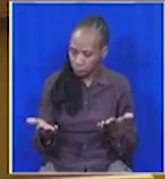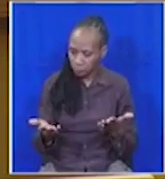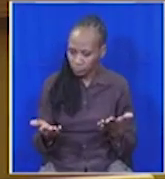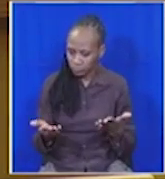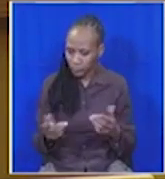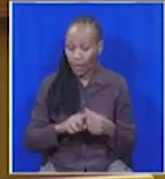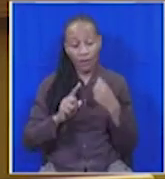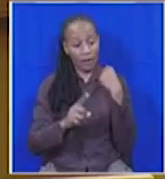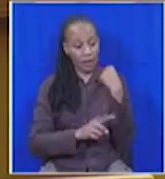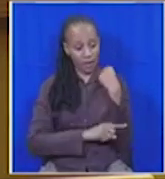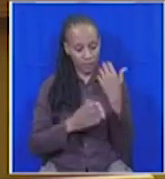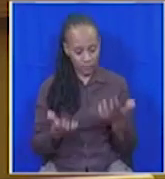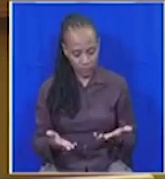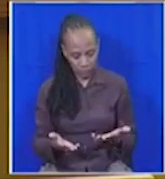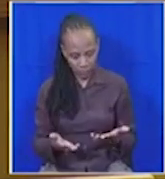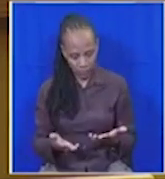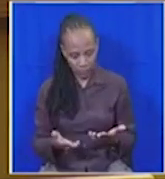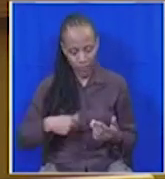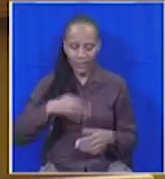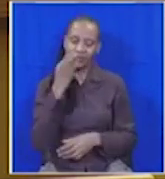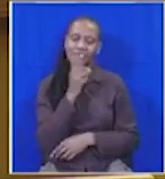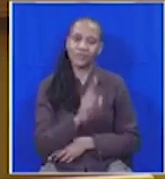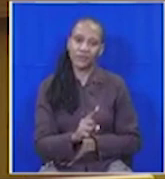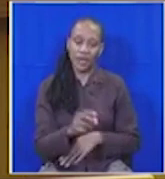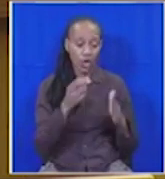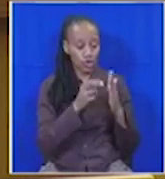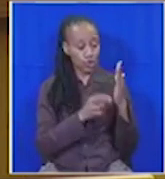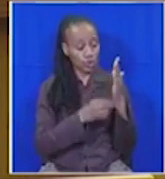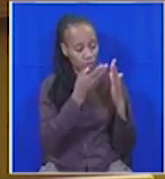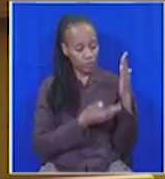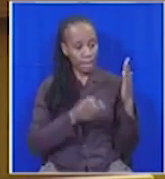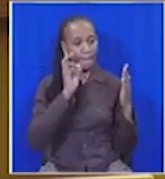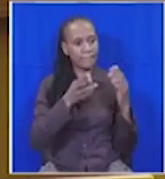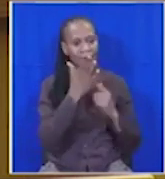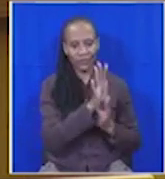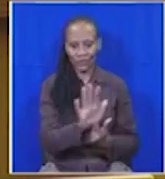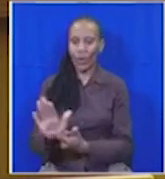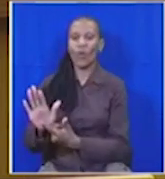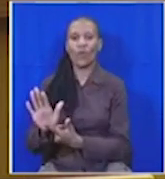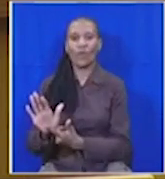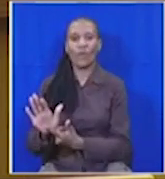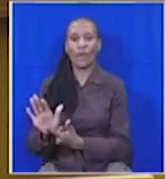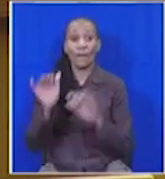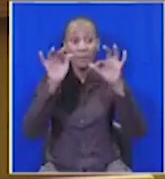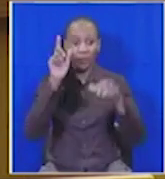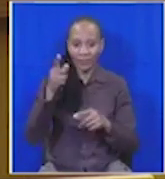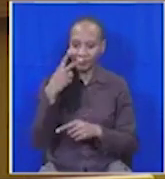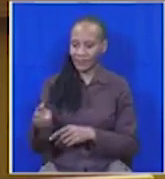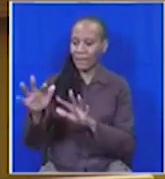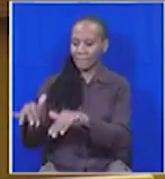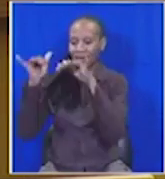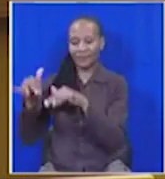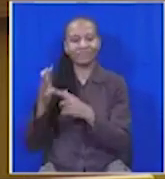then lastly, we said the rules should promote the public image of Parliament. Little did we know